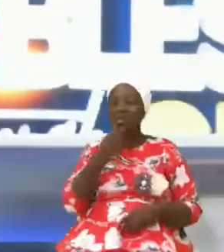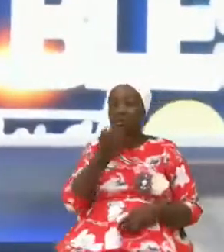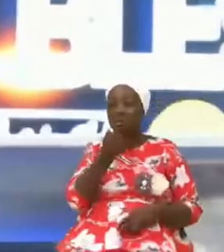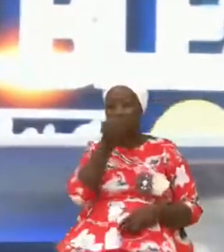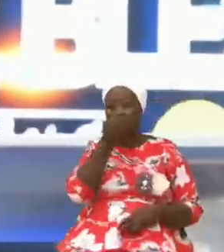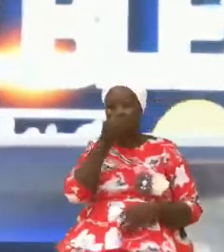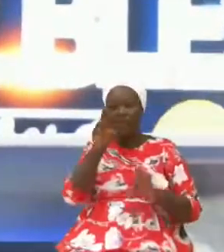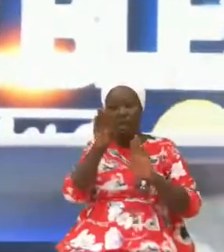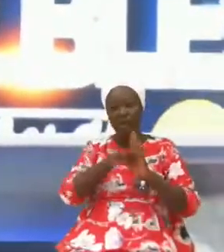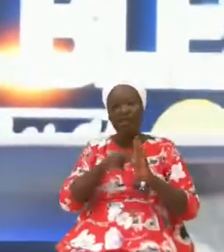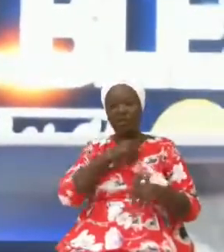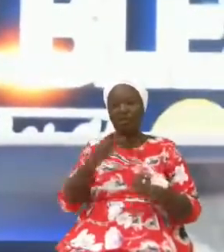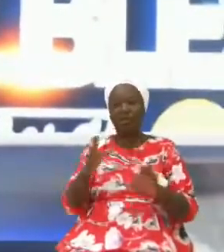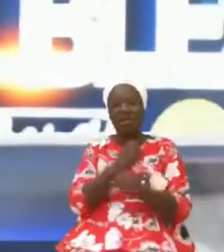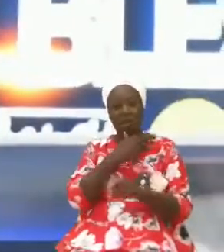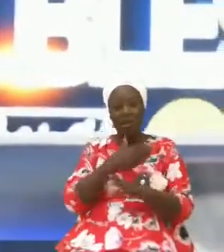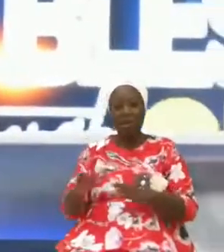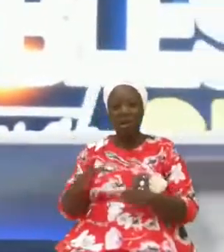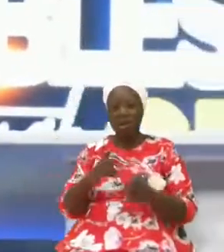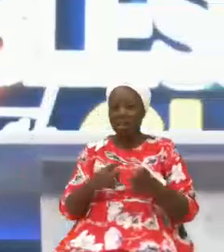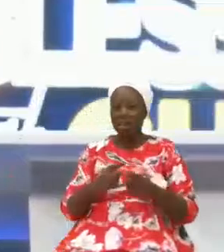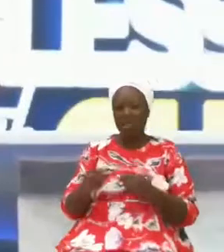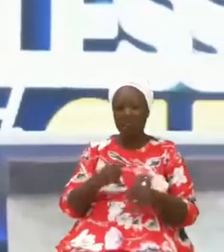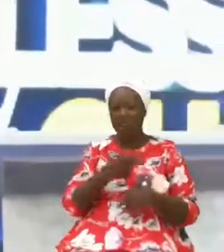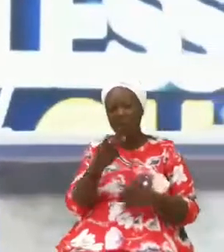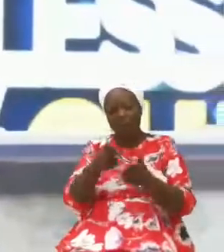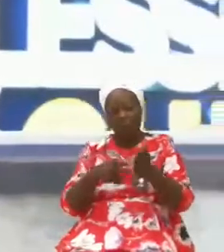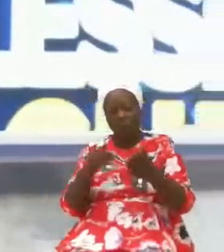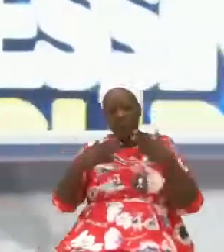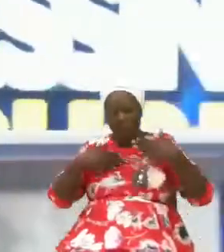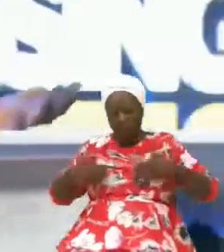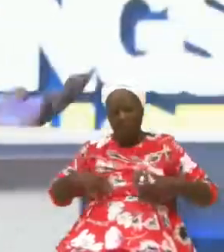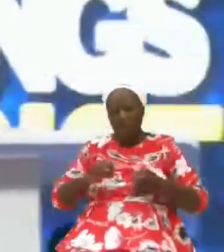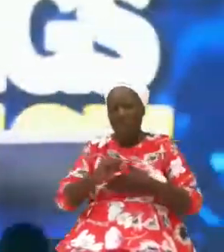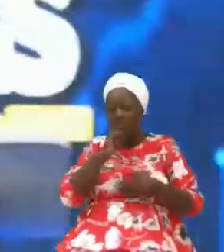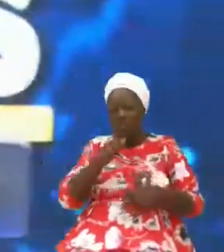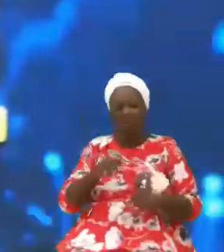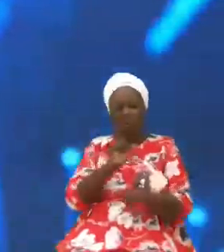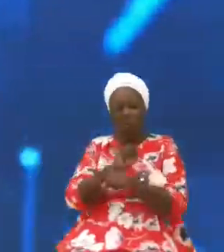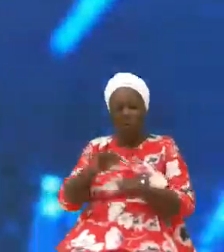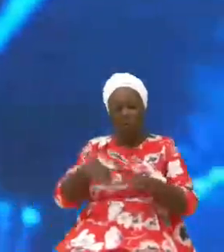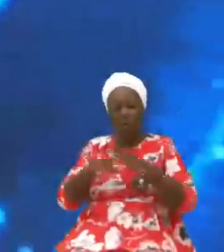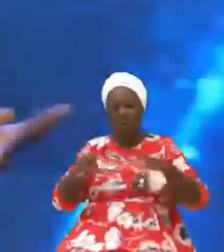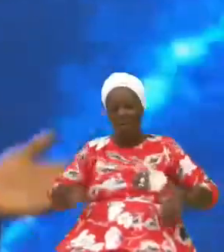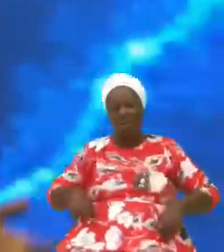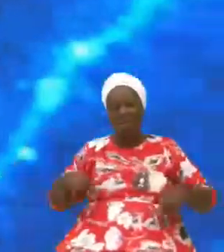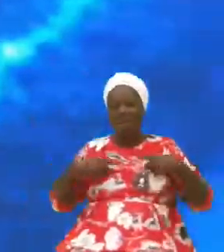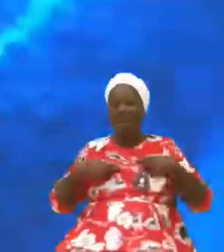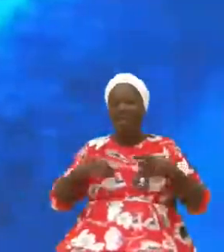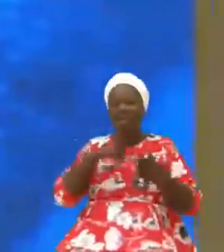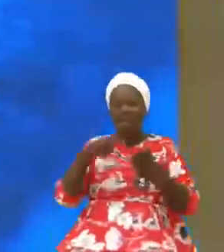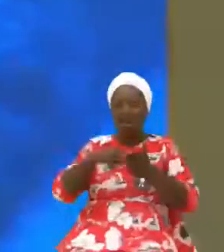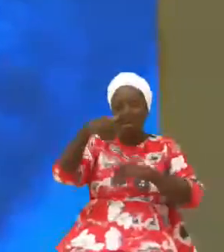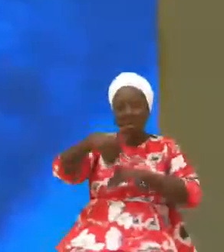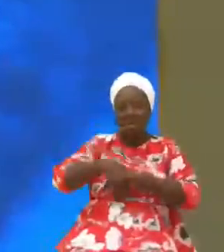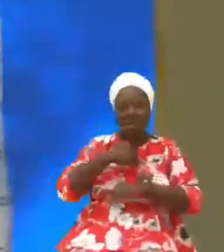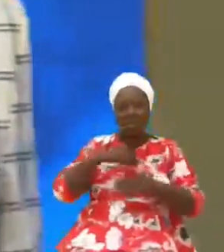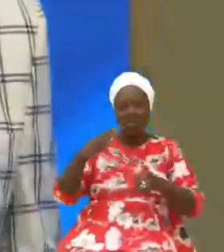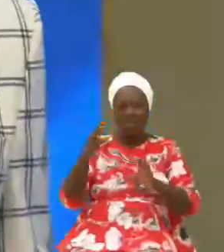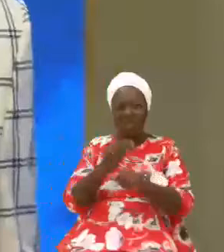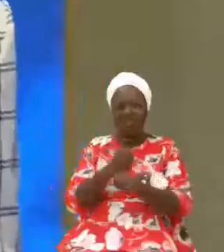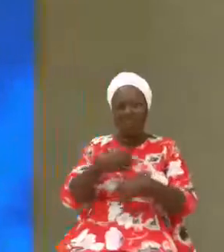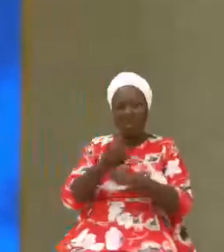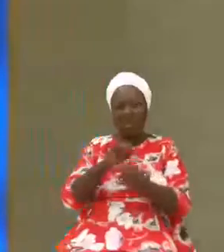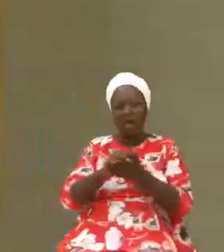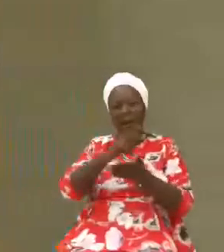tied tongue, he will lose. And then, if there's anything that is no more functioning, no more working in your life,